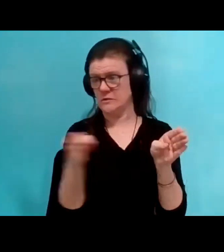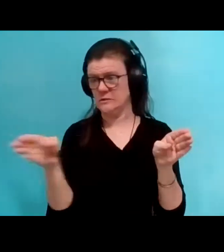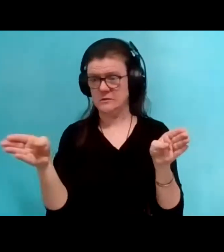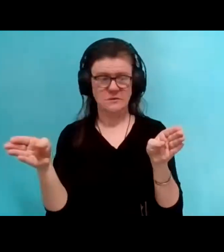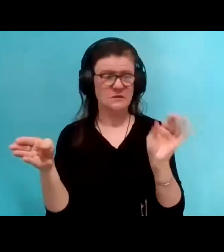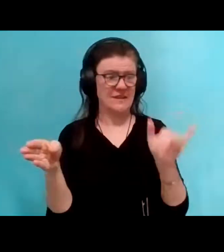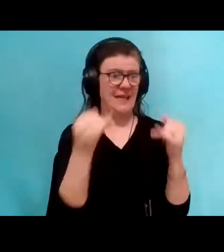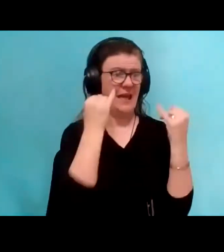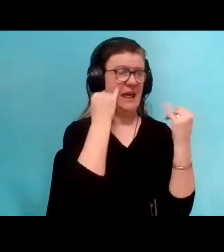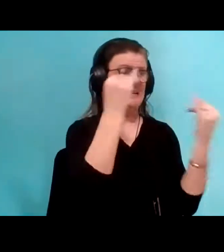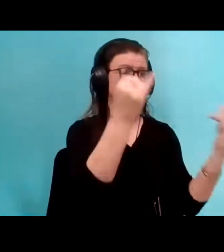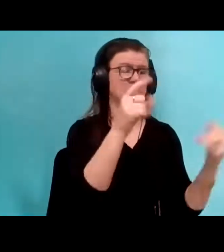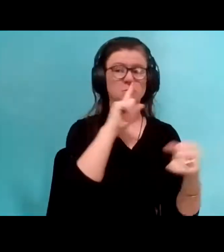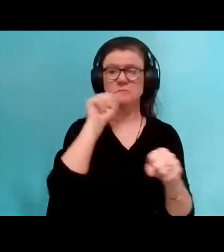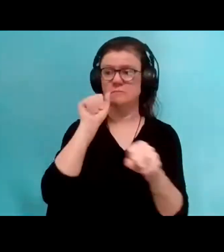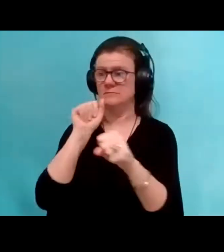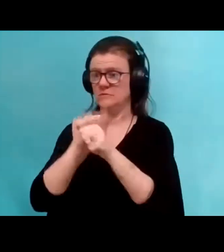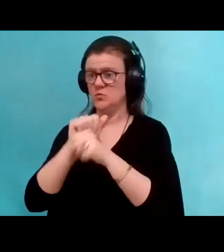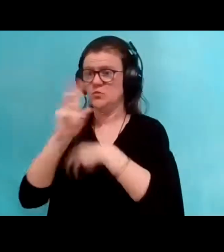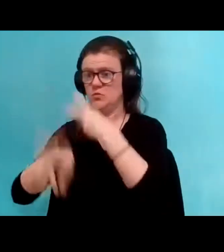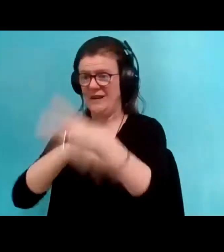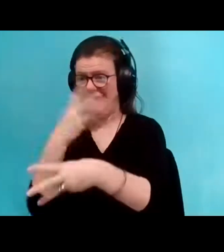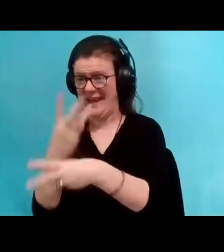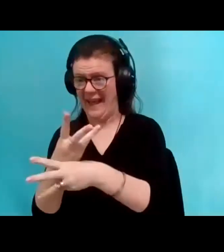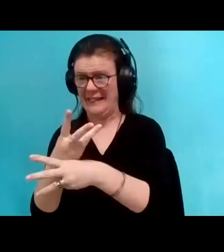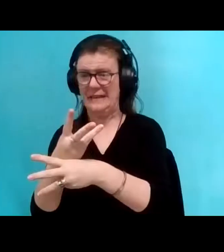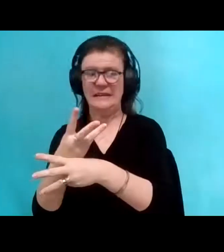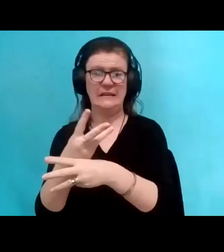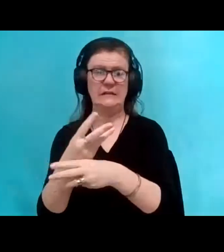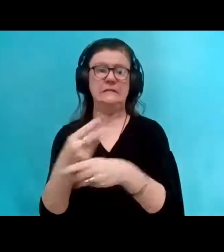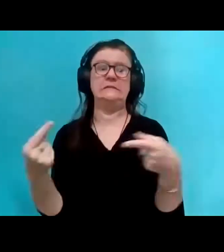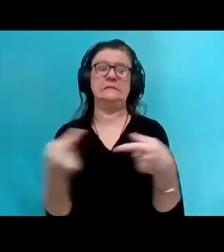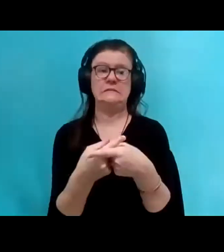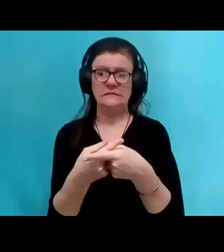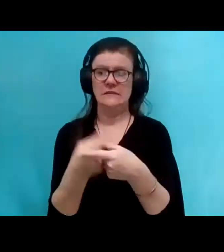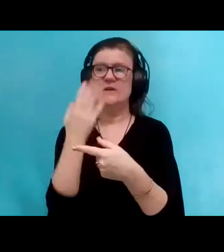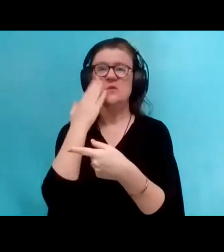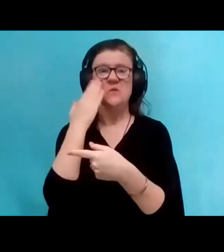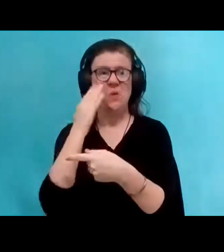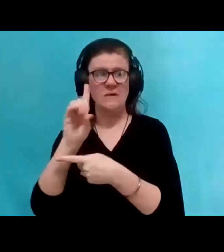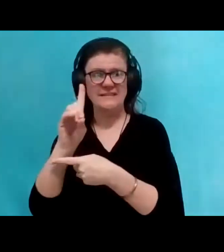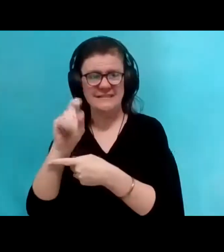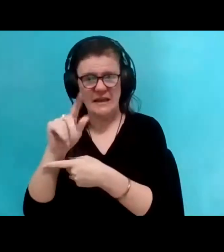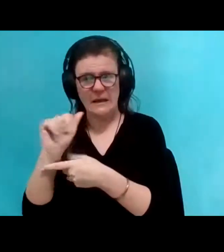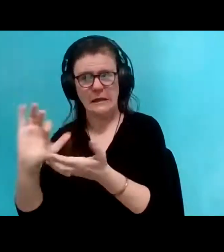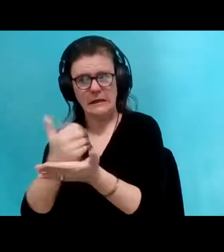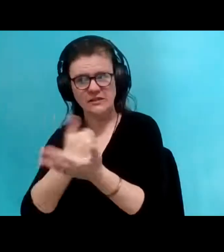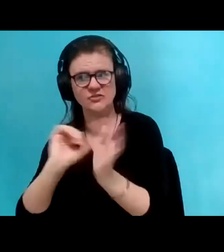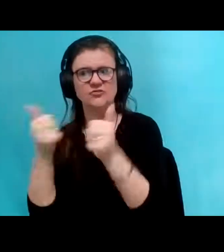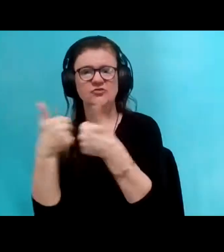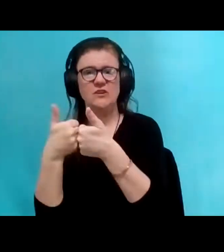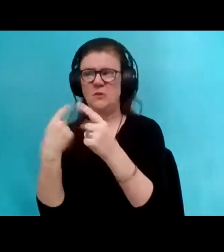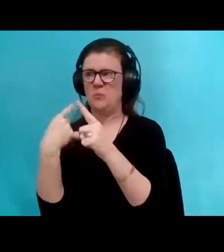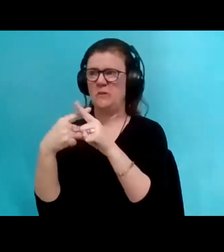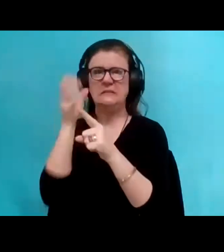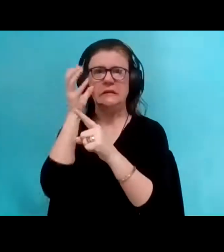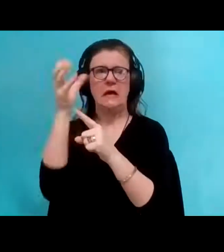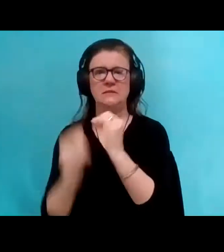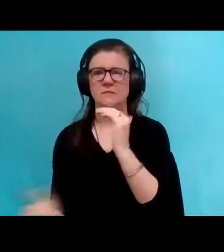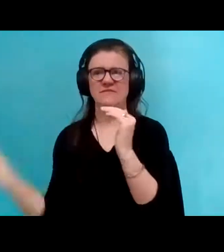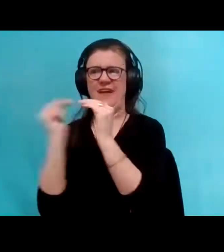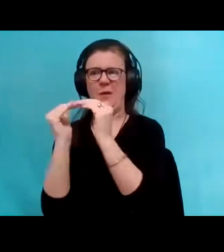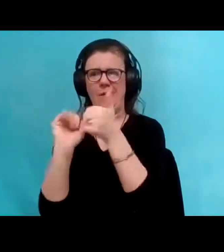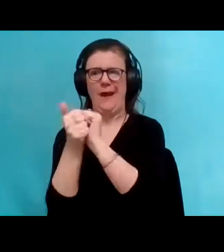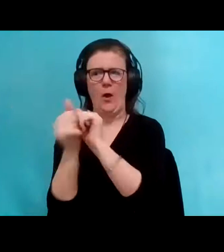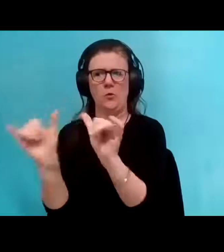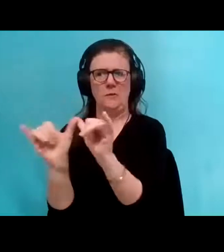of a paucity of data and the difficulties inherent in the measurement of equity. Which is why this workshop is